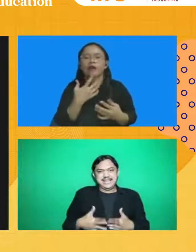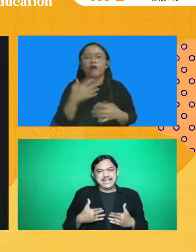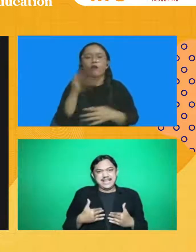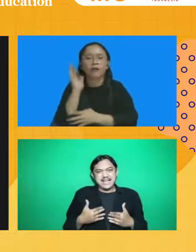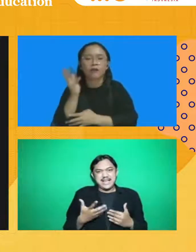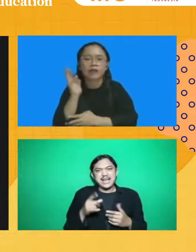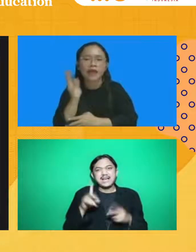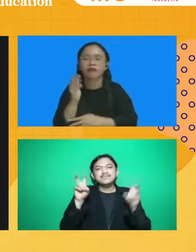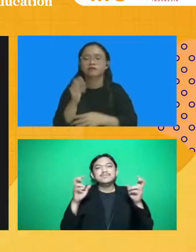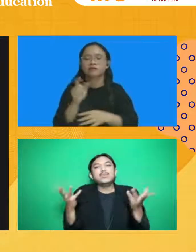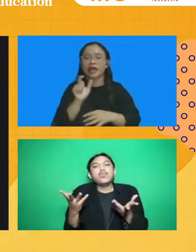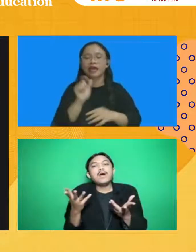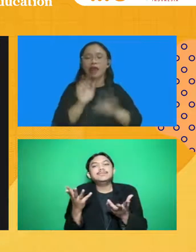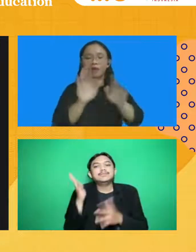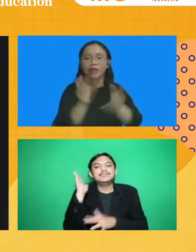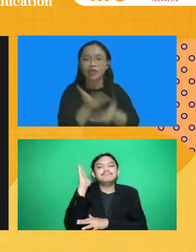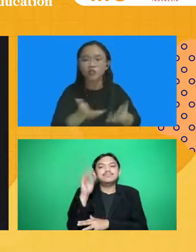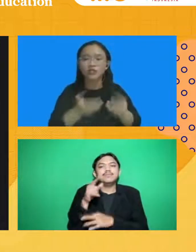digital security.